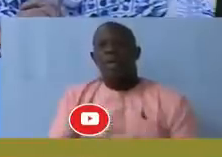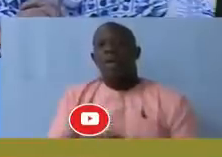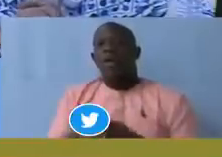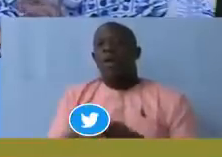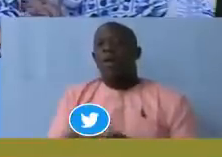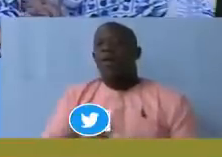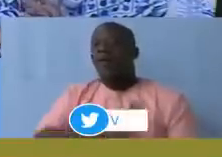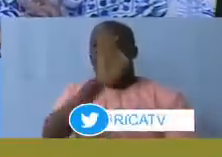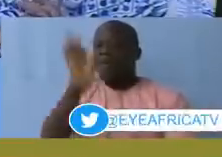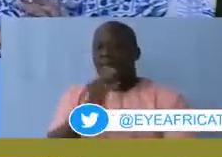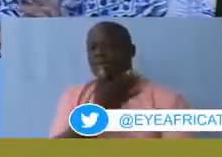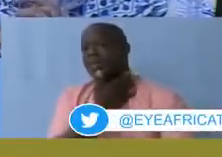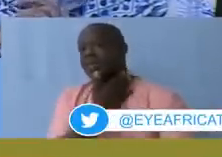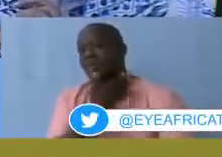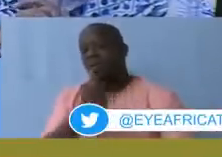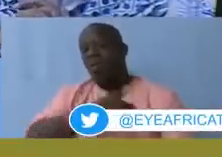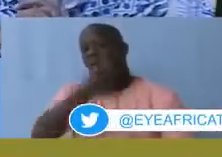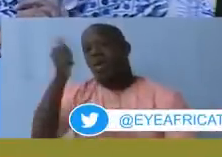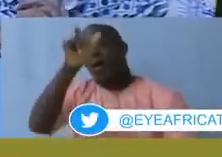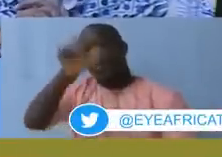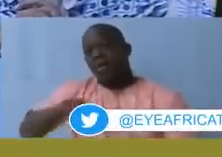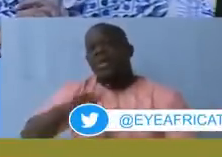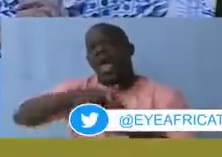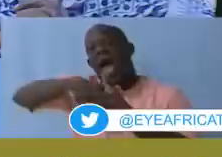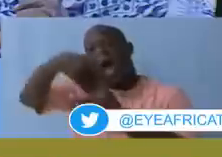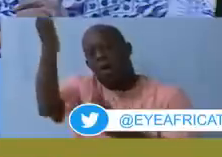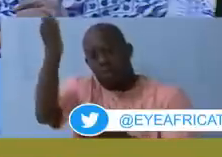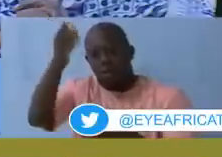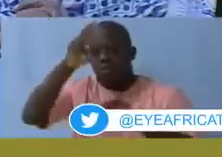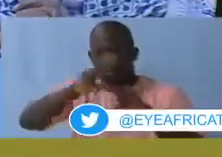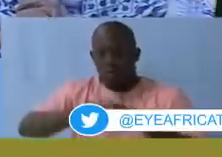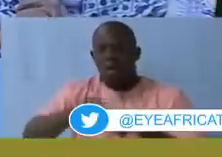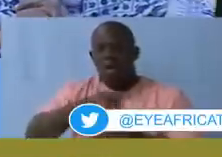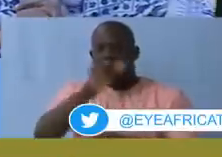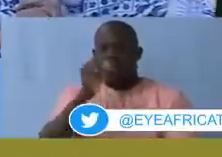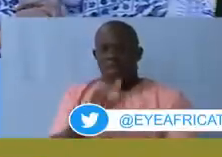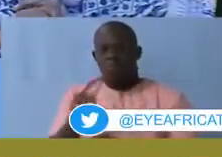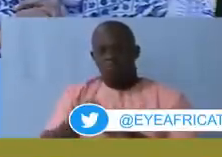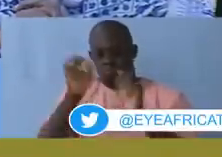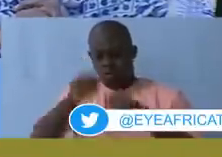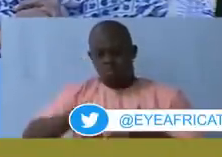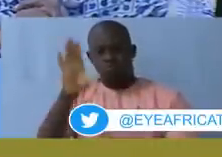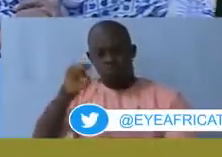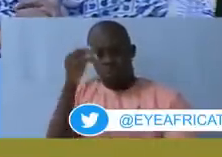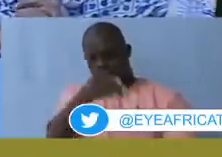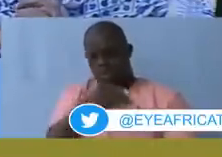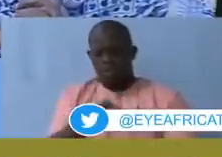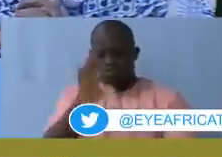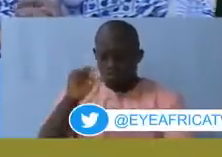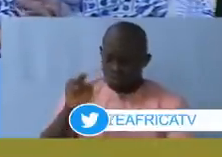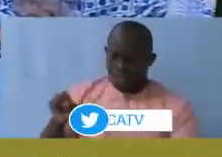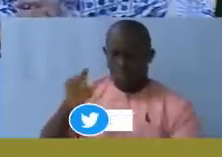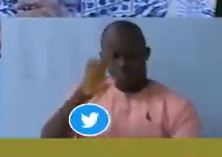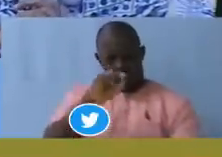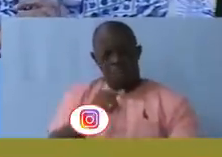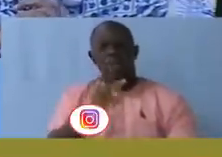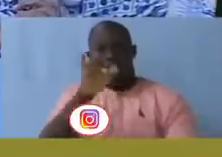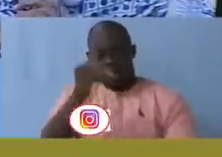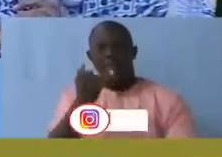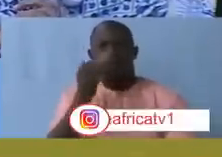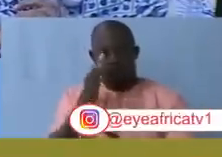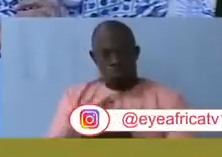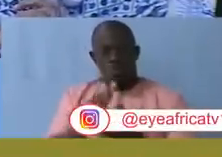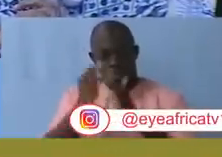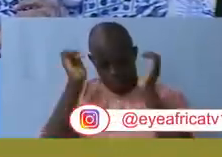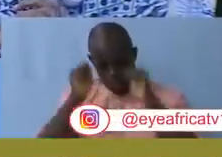It's easy for somebody out there sitting and saying, you shouldn't have done it. Of course, you